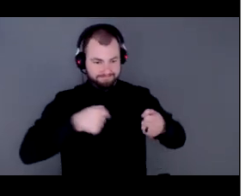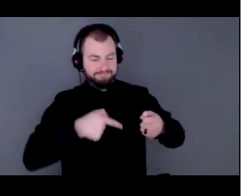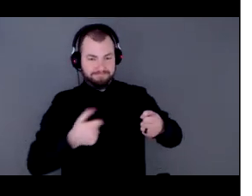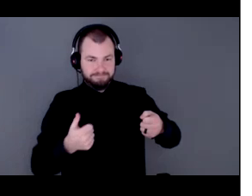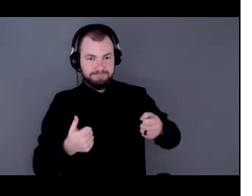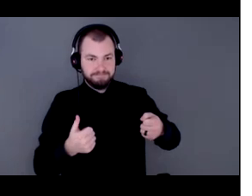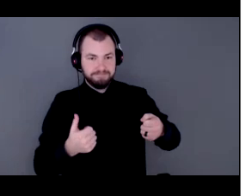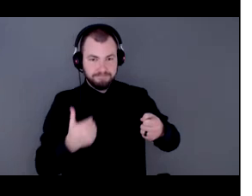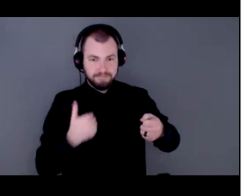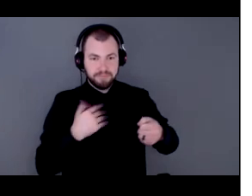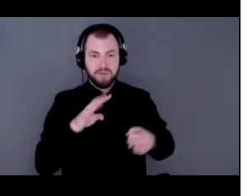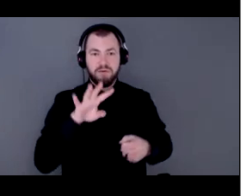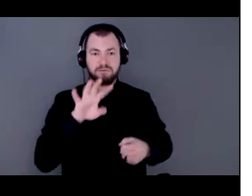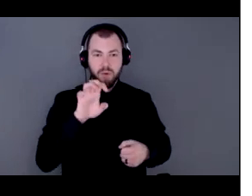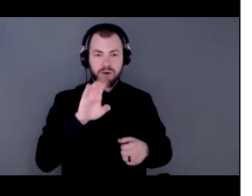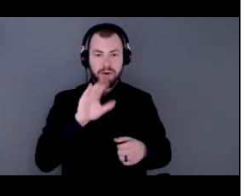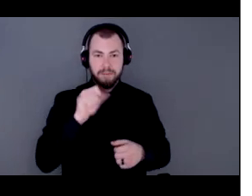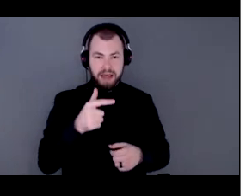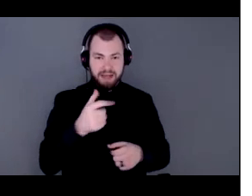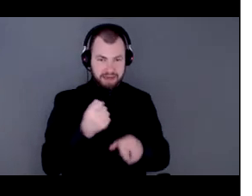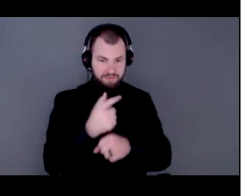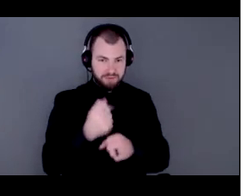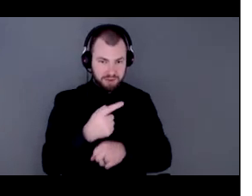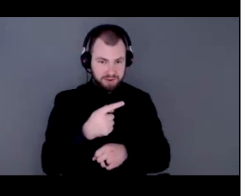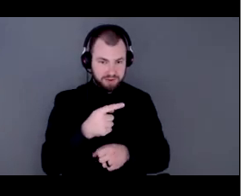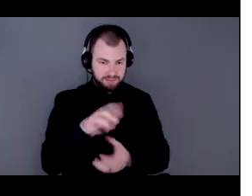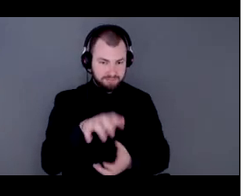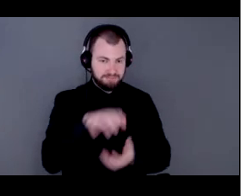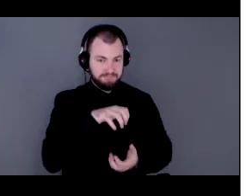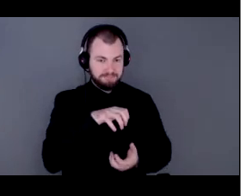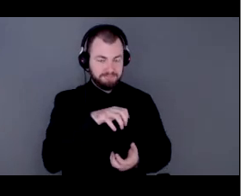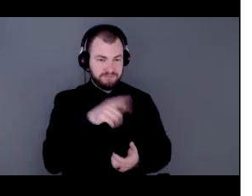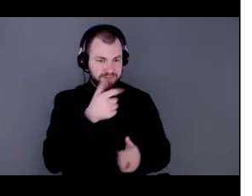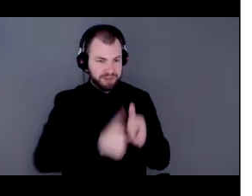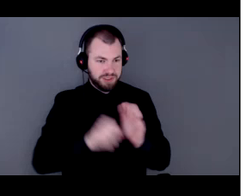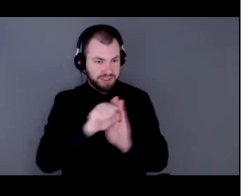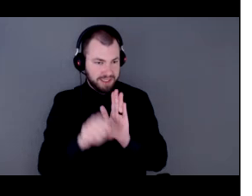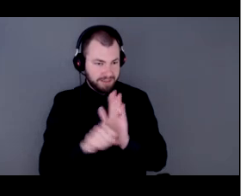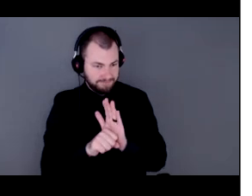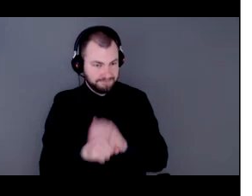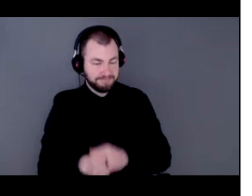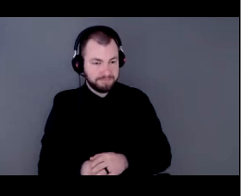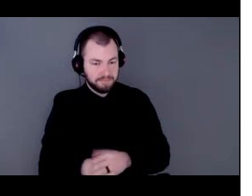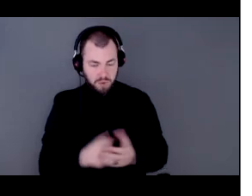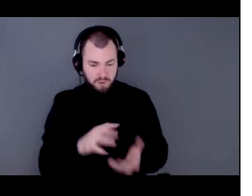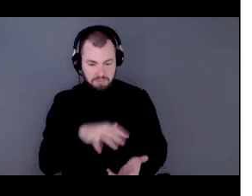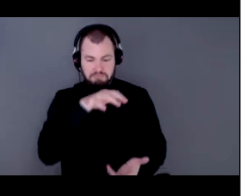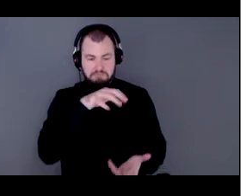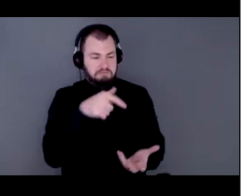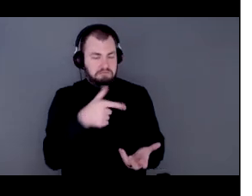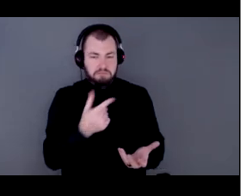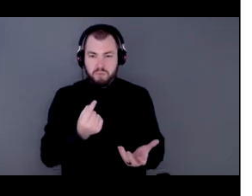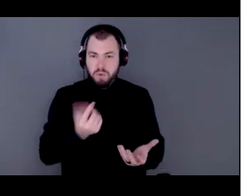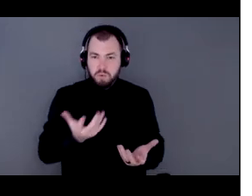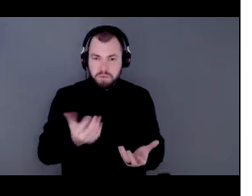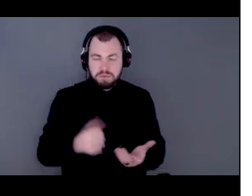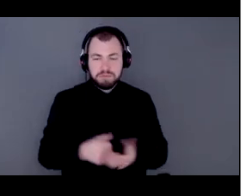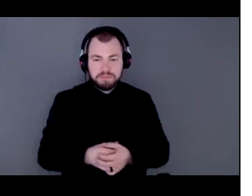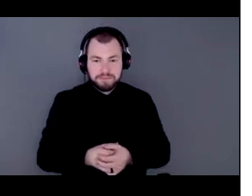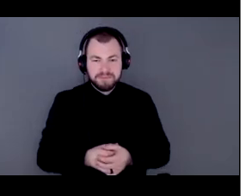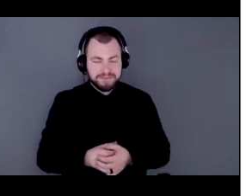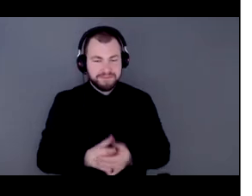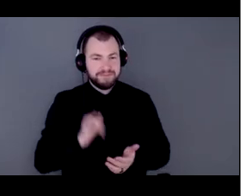bags each year during this grant for each state. So what are we gonna do with them? And so that's the purpose of